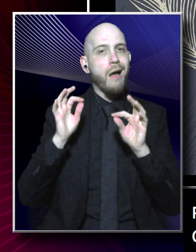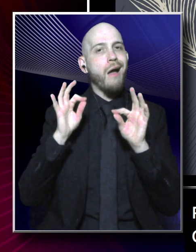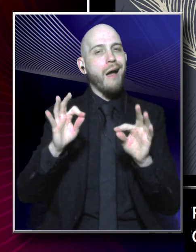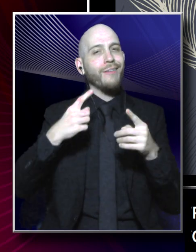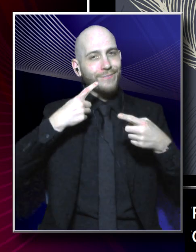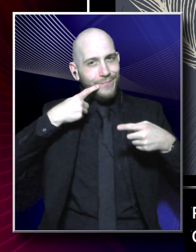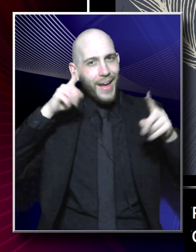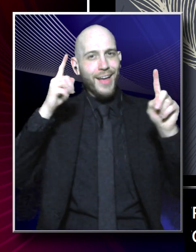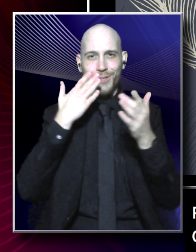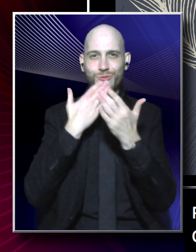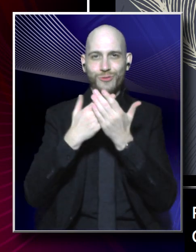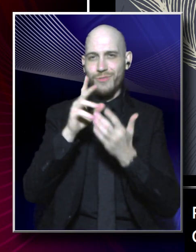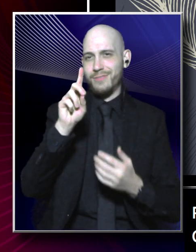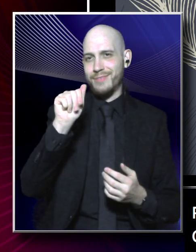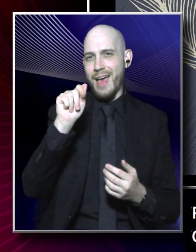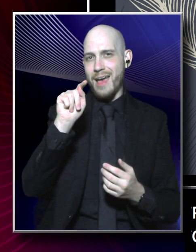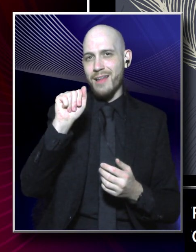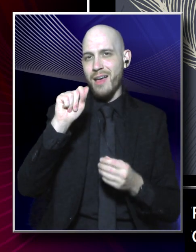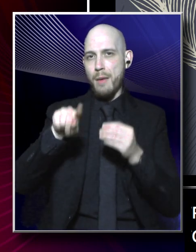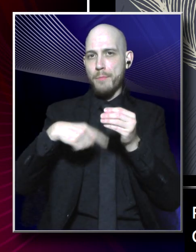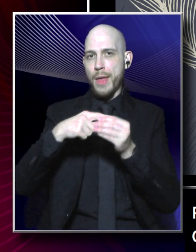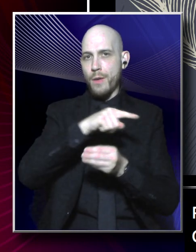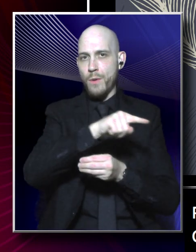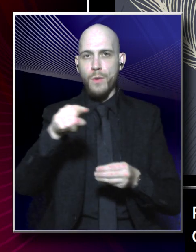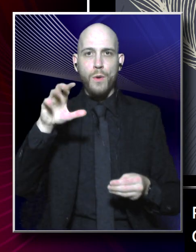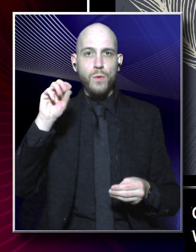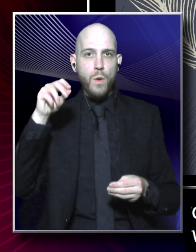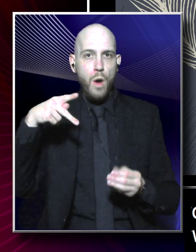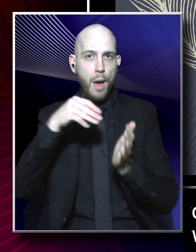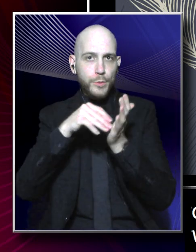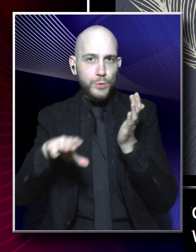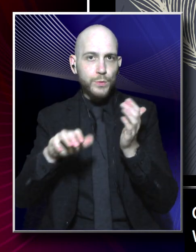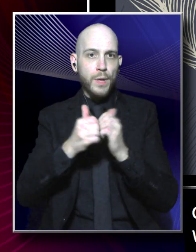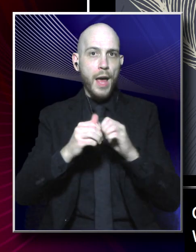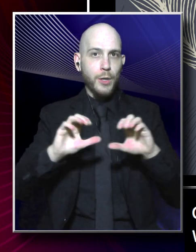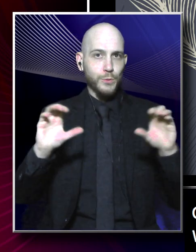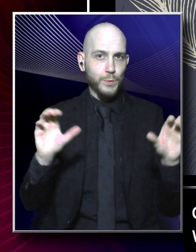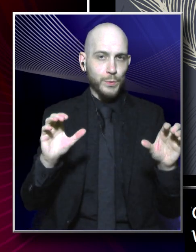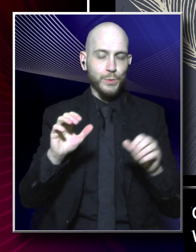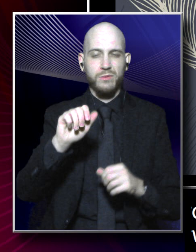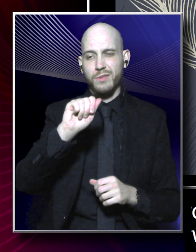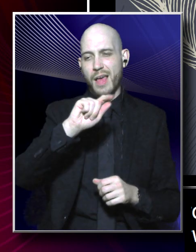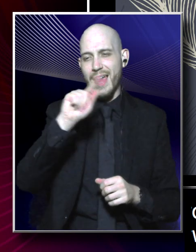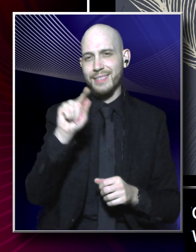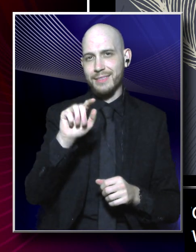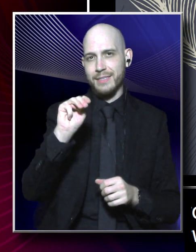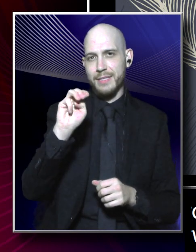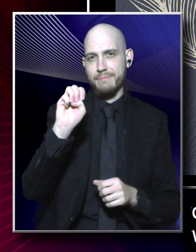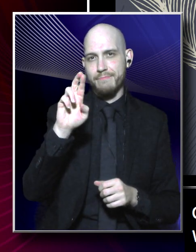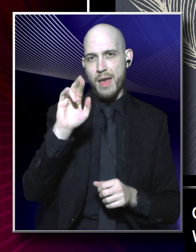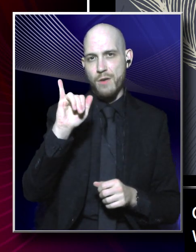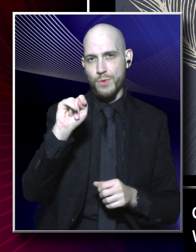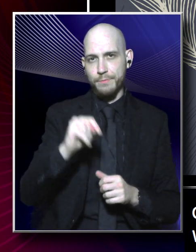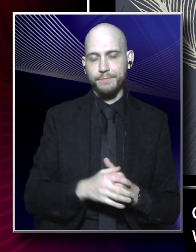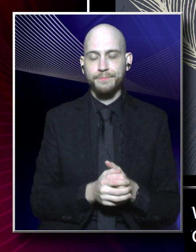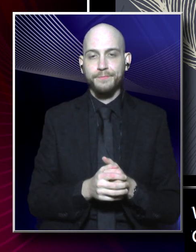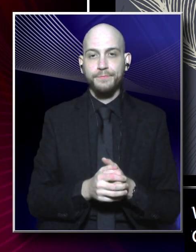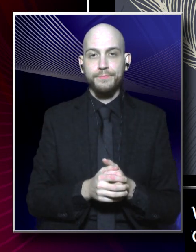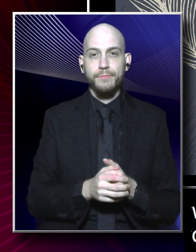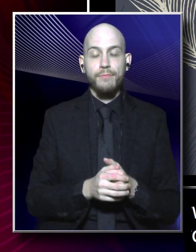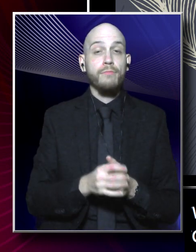and how they're doing on the AZ Merit. With that said, one of the things that you need to consider